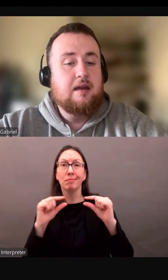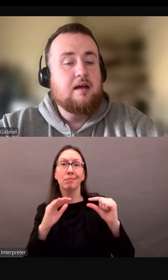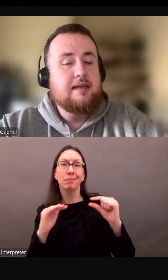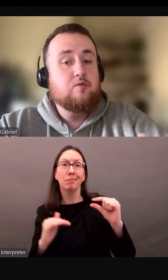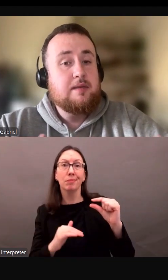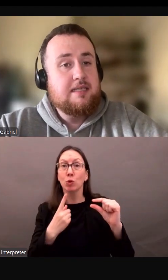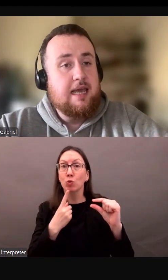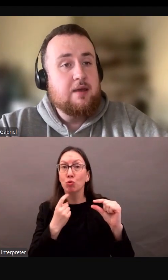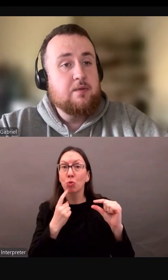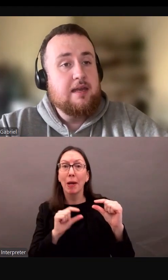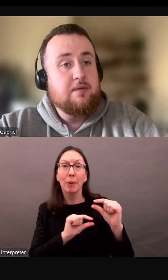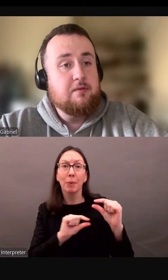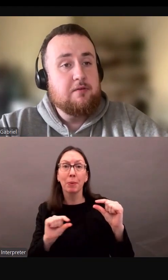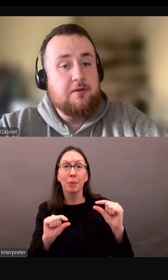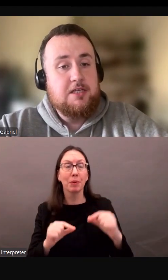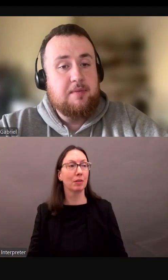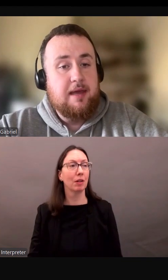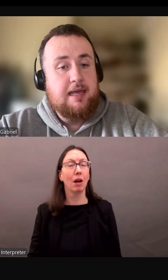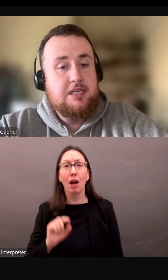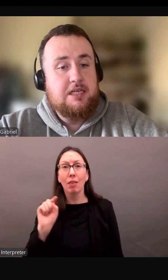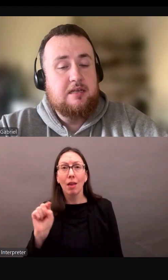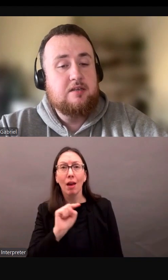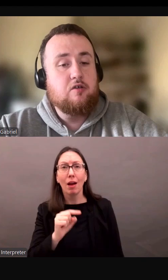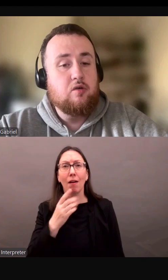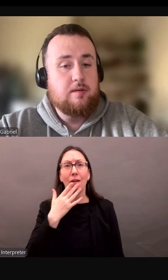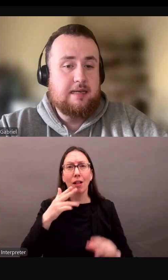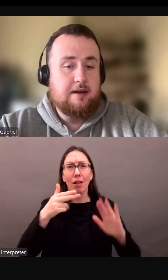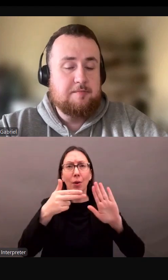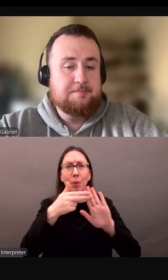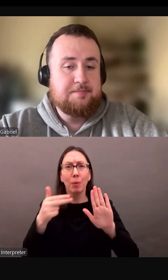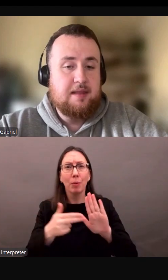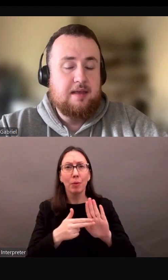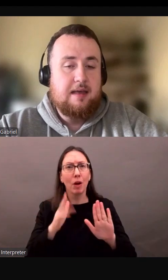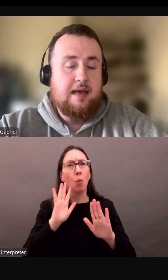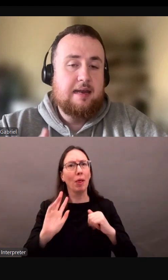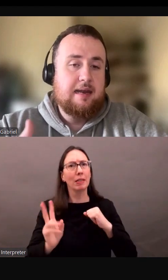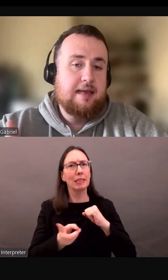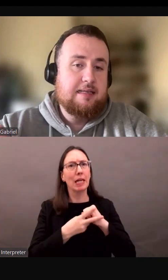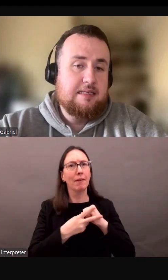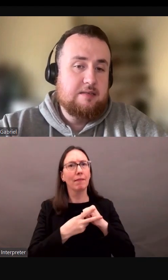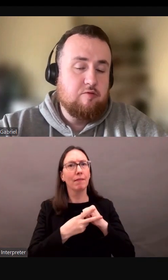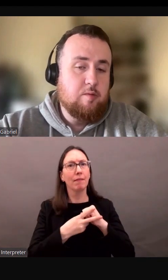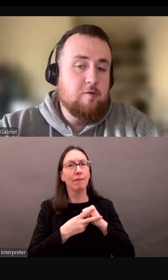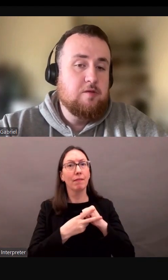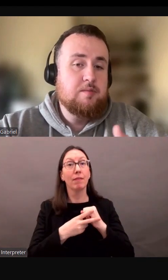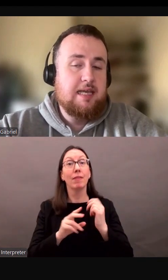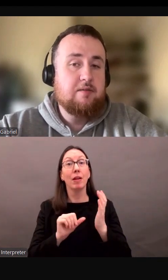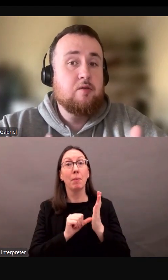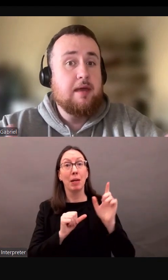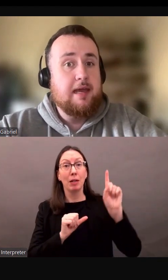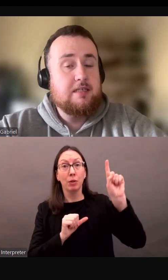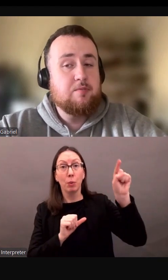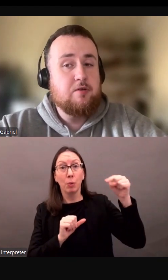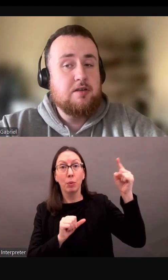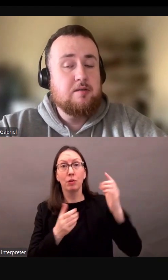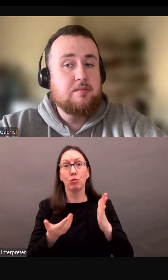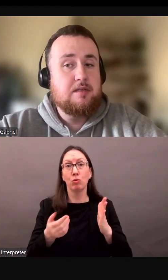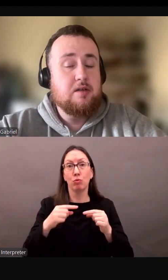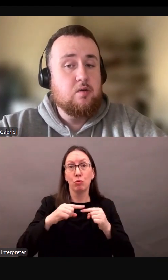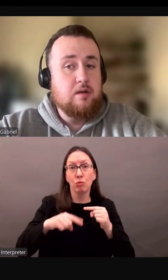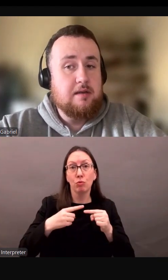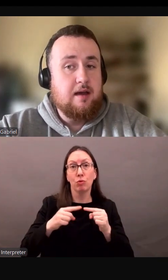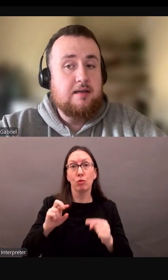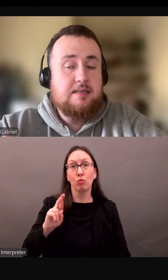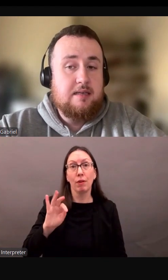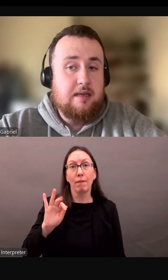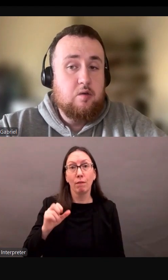And then all these will be saved, and if I refresh the page, they're always there. And then I can remove them, save them, export them to